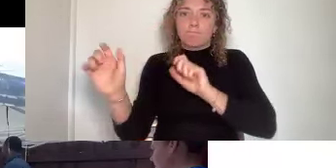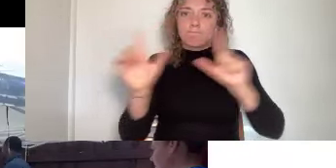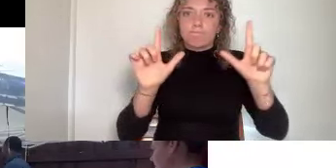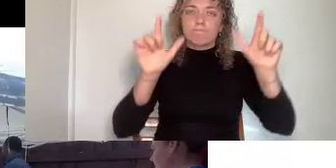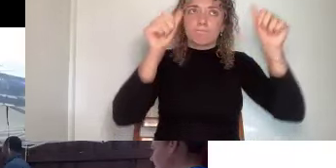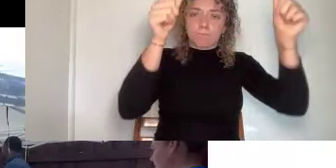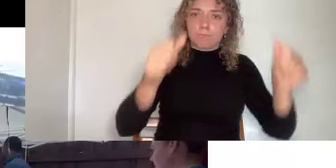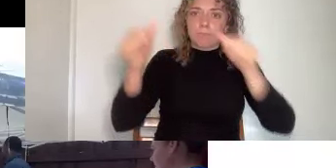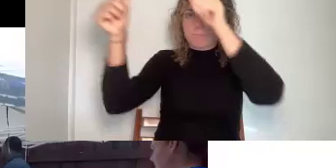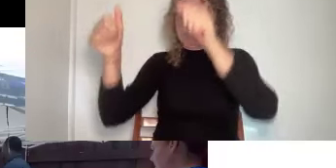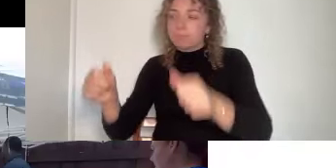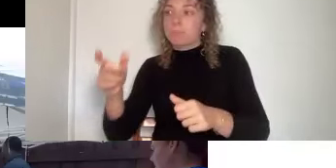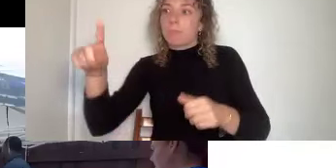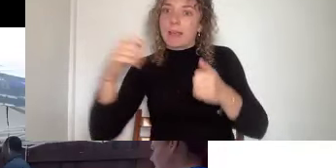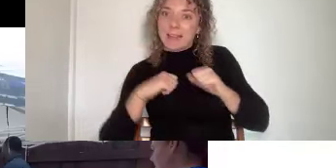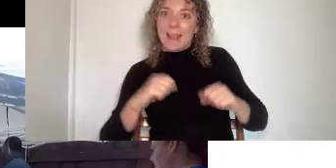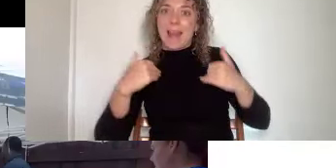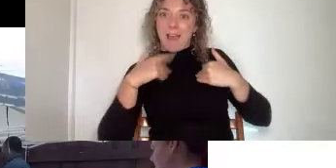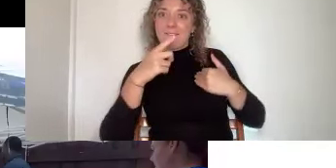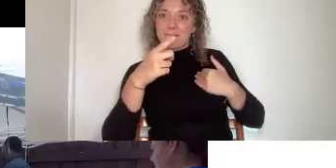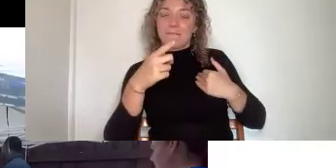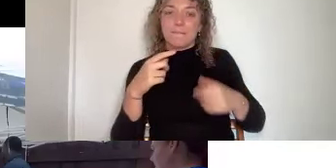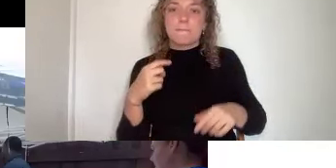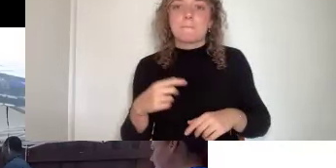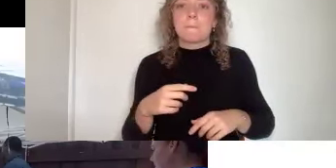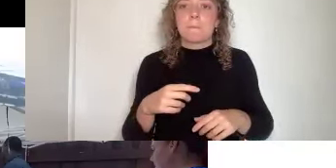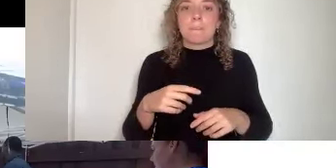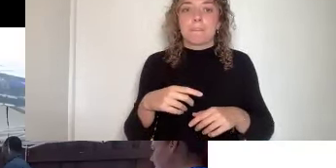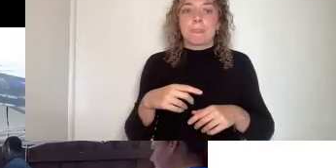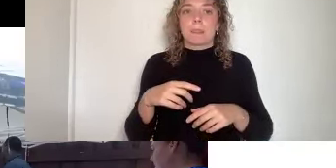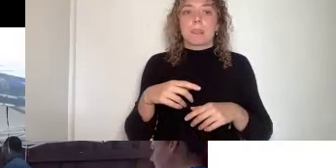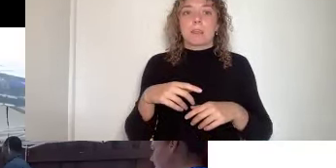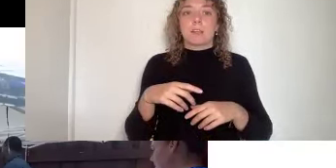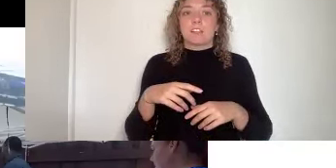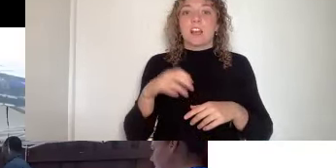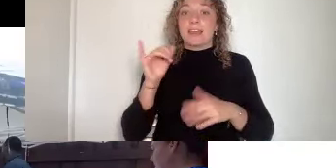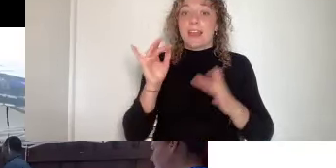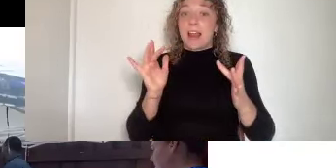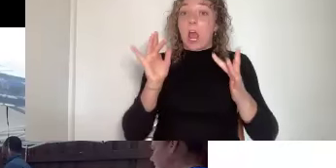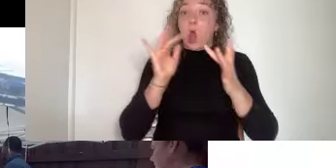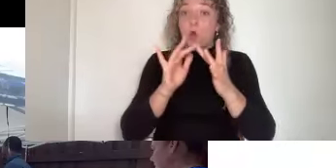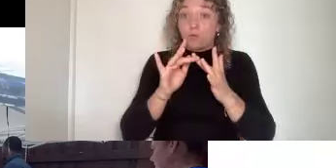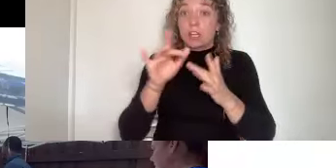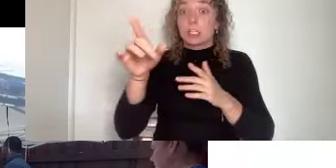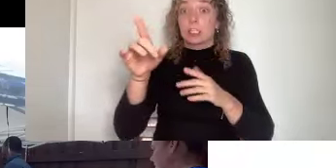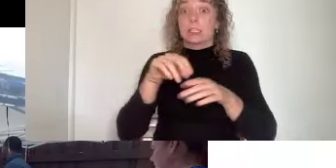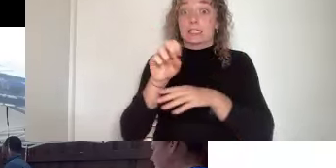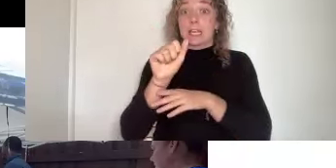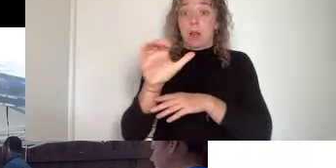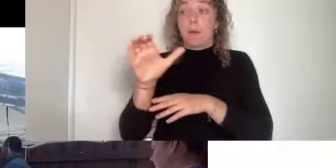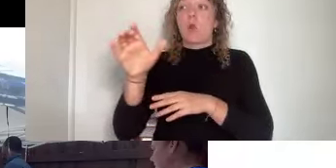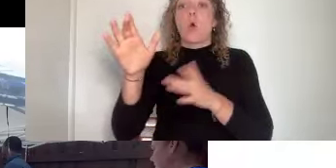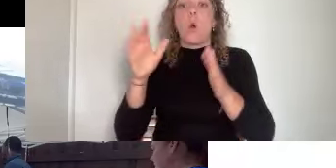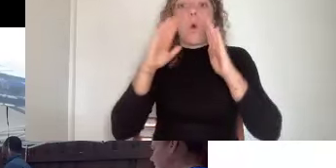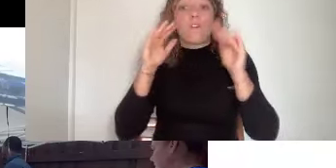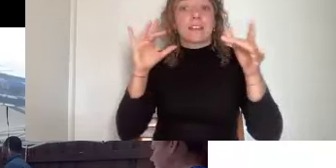shelter residents and shelters can have. We've outreached to every shelter in Sacramento to hopefully connect them with the